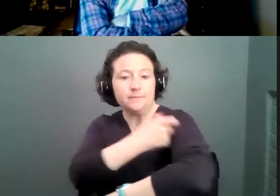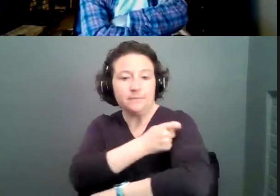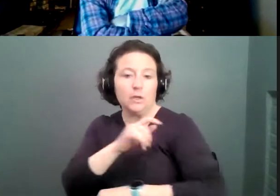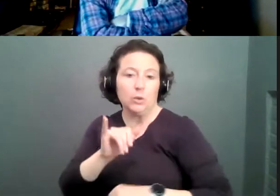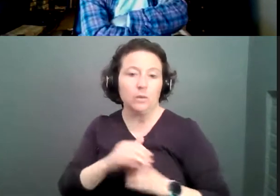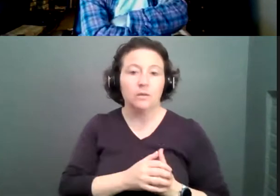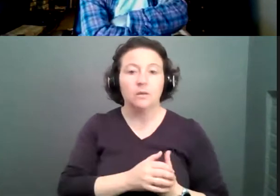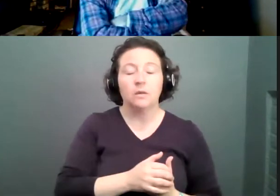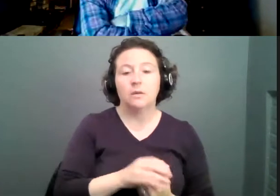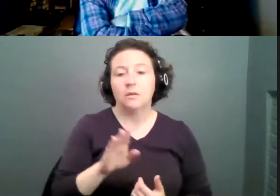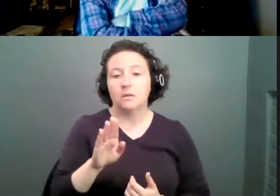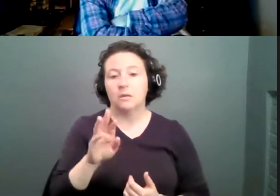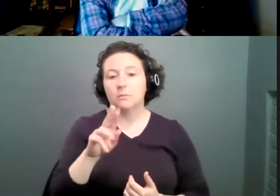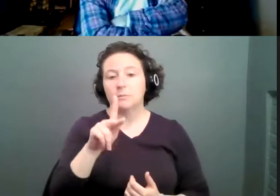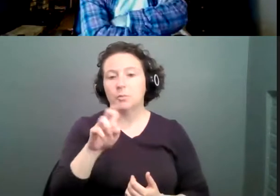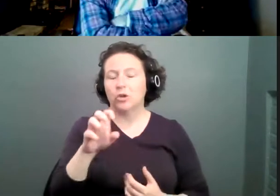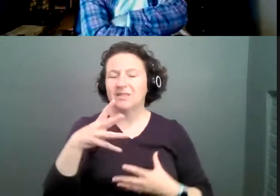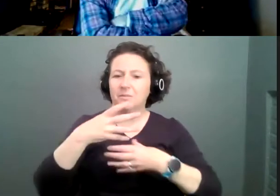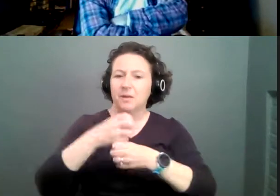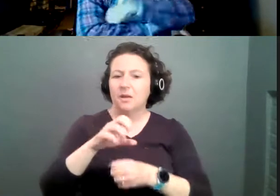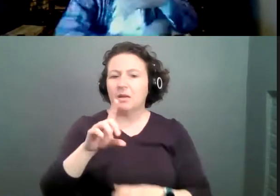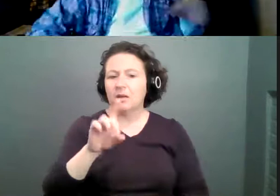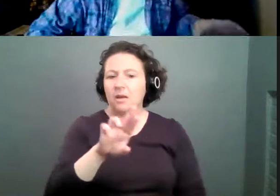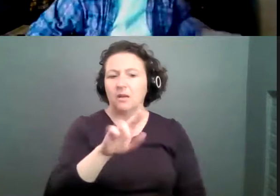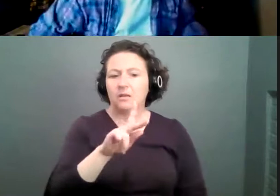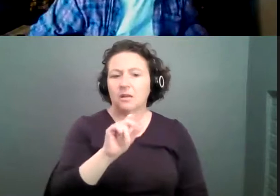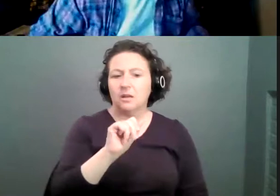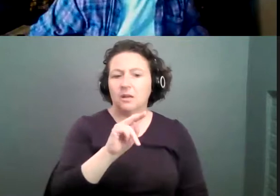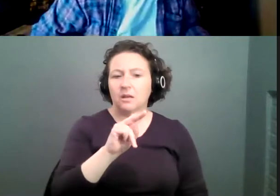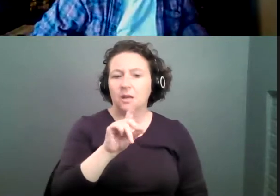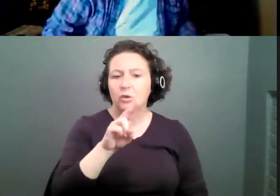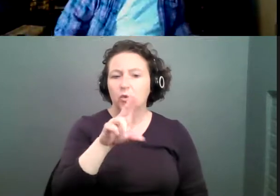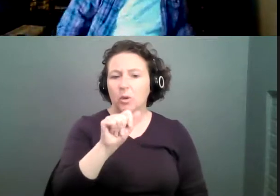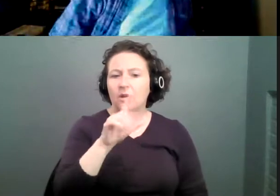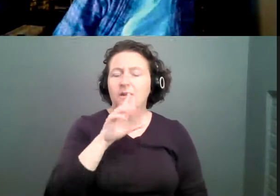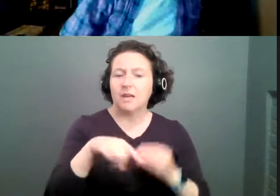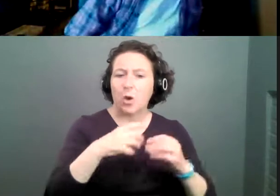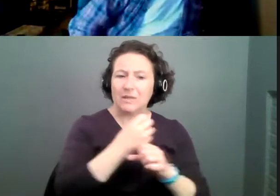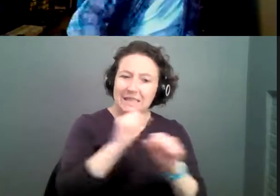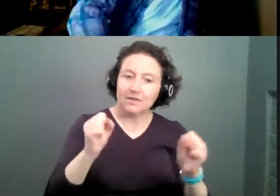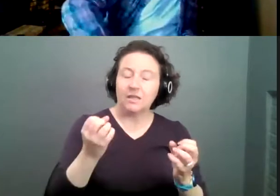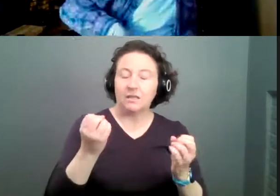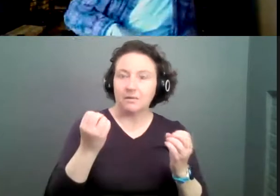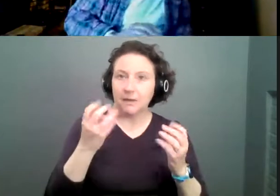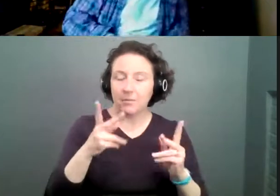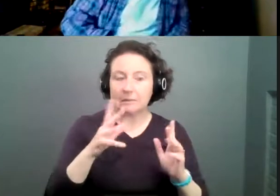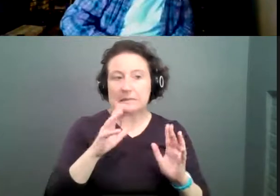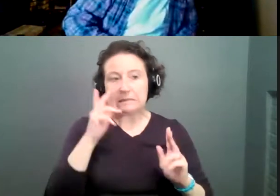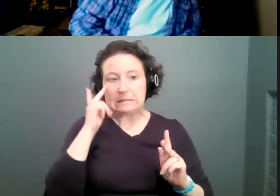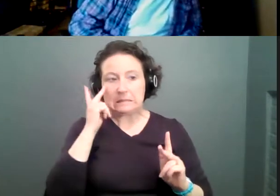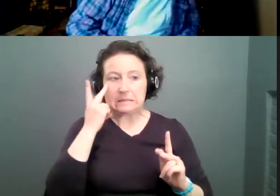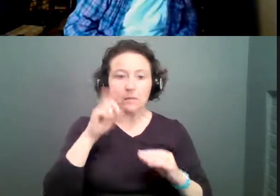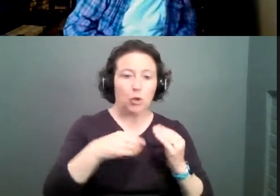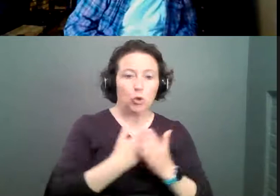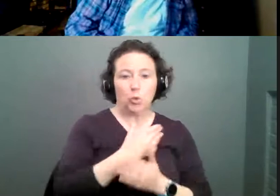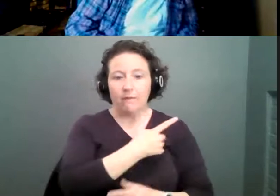And then just to recap, can you talk, Dr. Kandula, a little bit about the safety? I know that is just the big question when it comes to these new